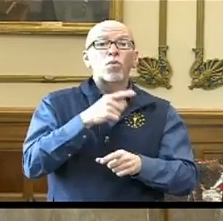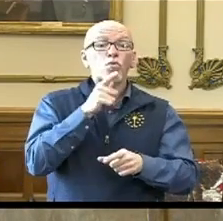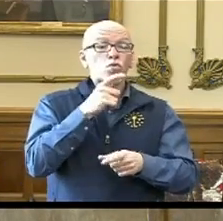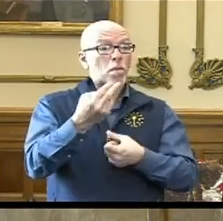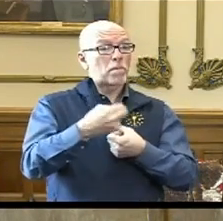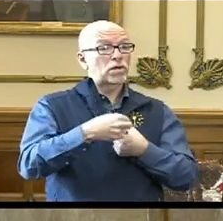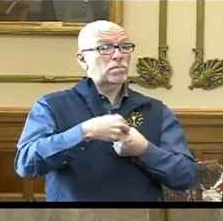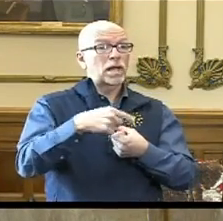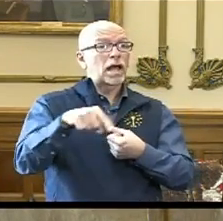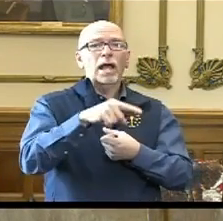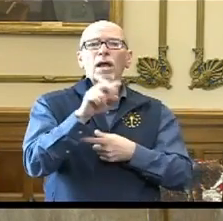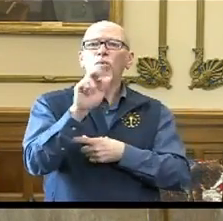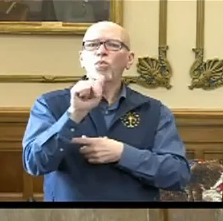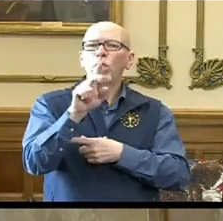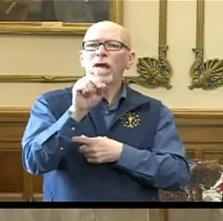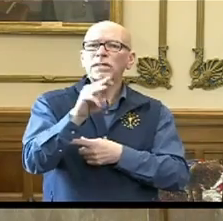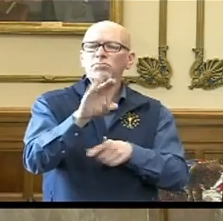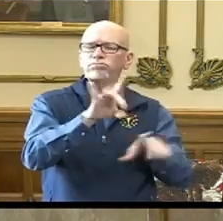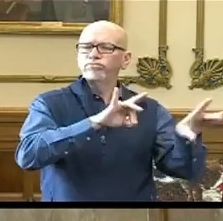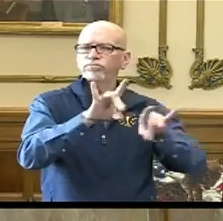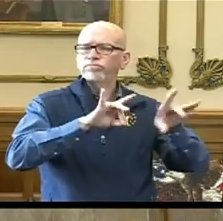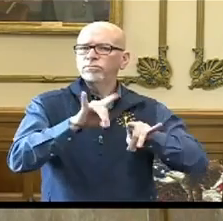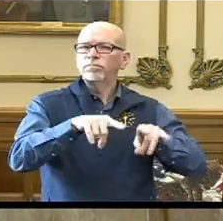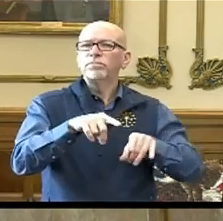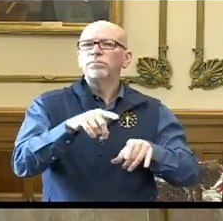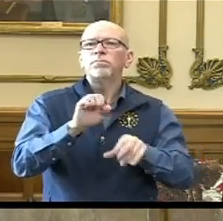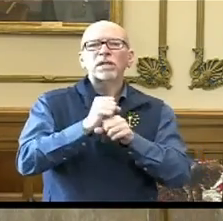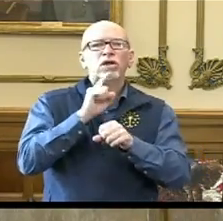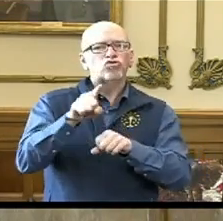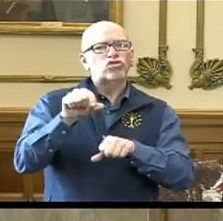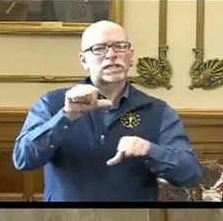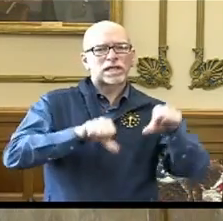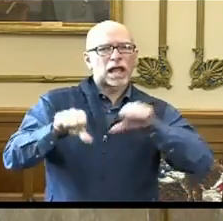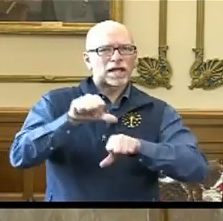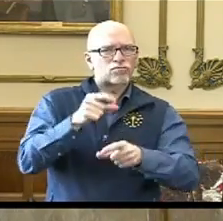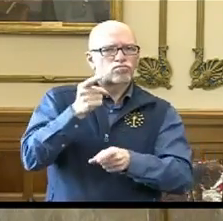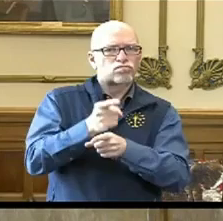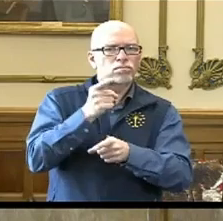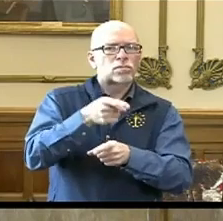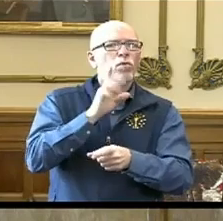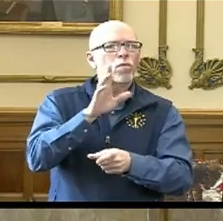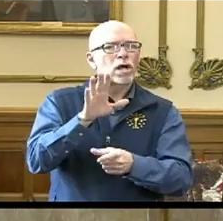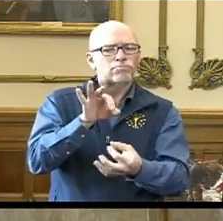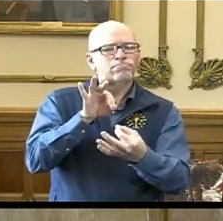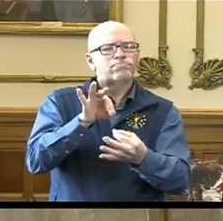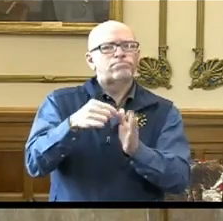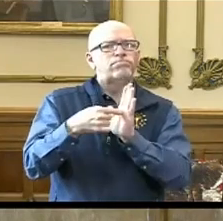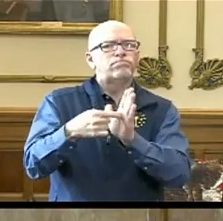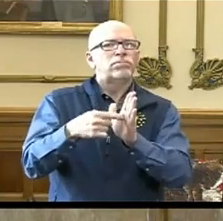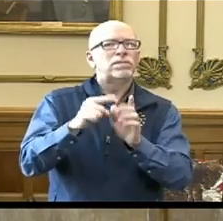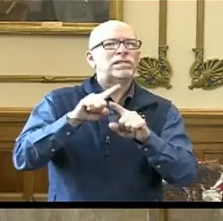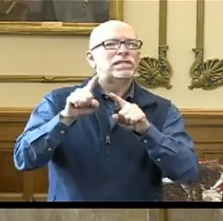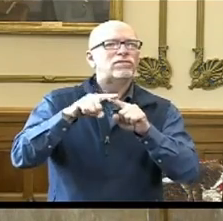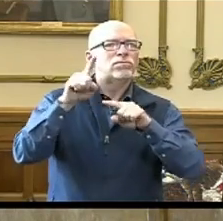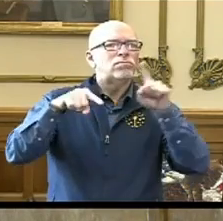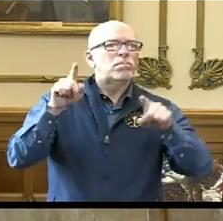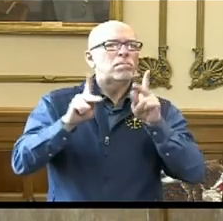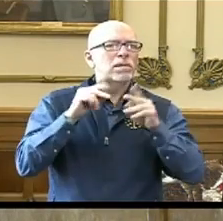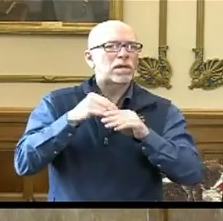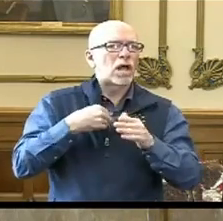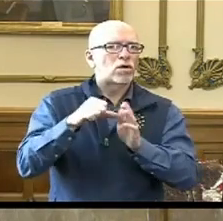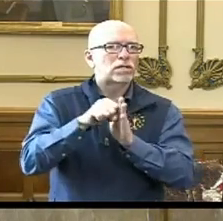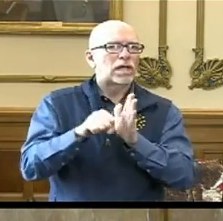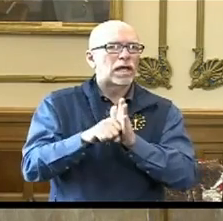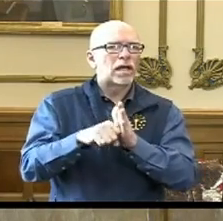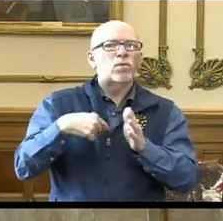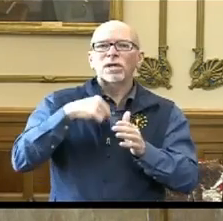mentioned, were randomly selected, making sure that this is a scientific study that accurately reflects the demographics of our state. So we're